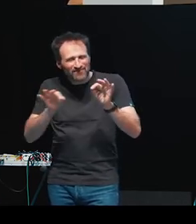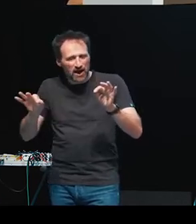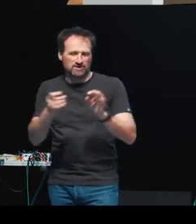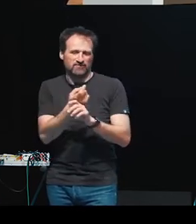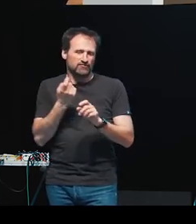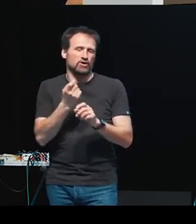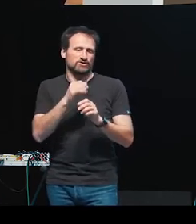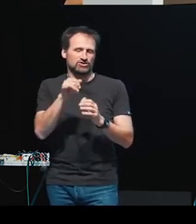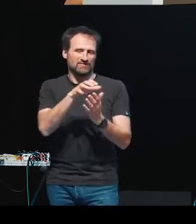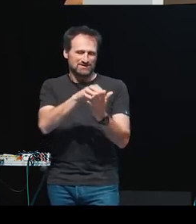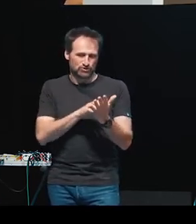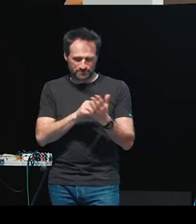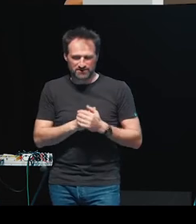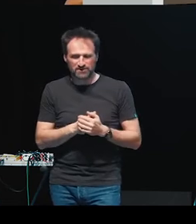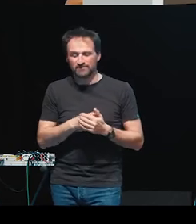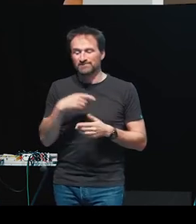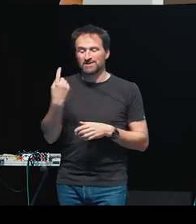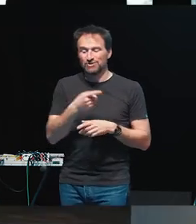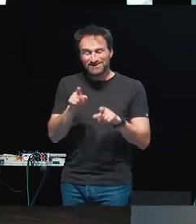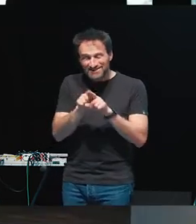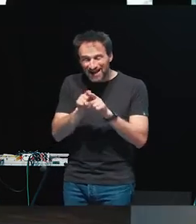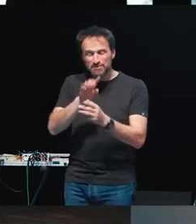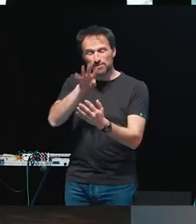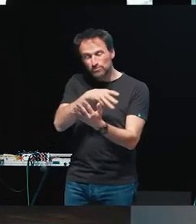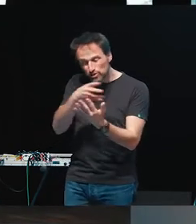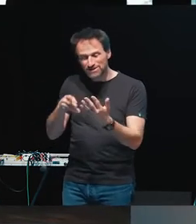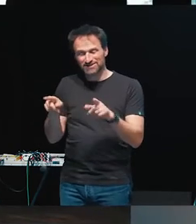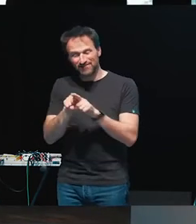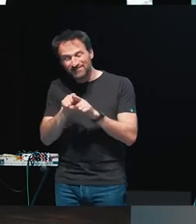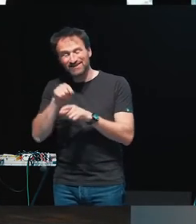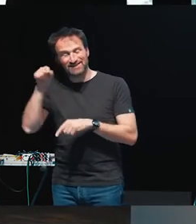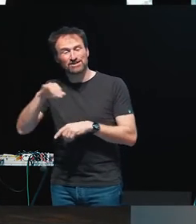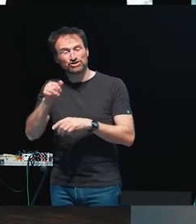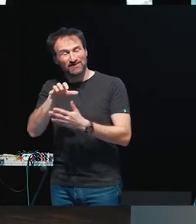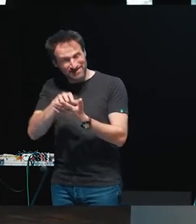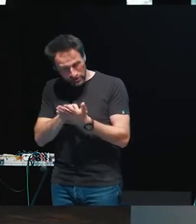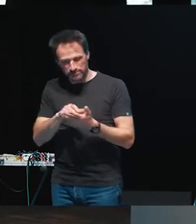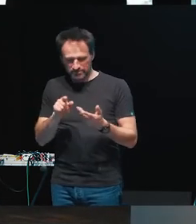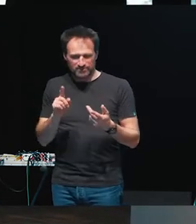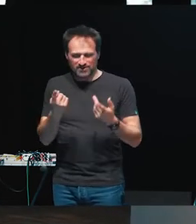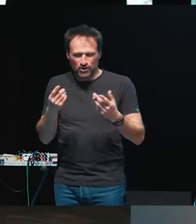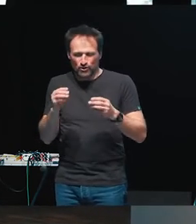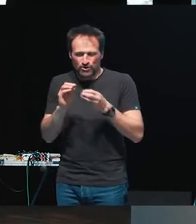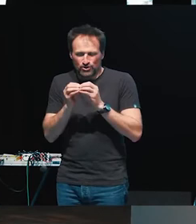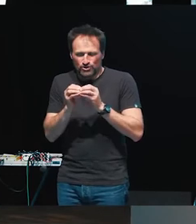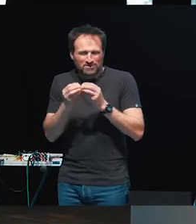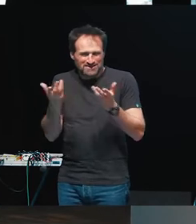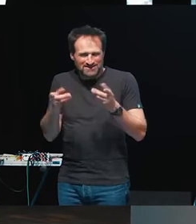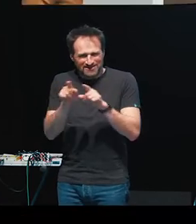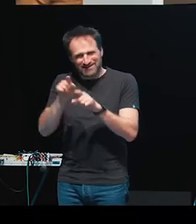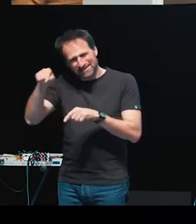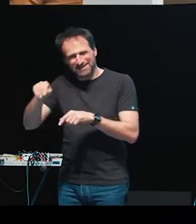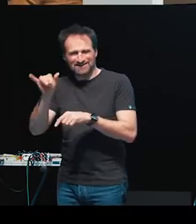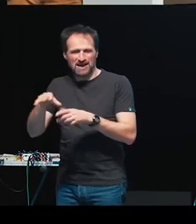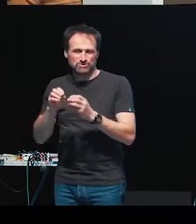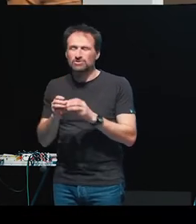to all the patterns we use in JavaScript. And we do some crazy things with it. We have a function that sometimes